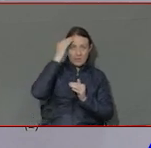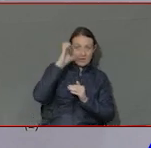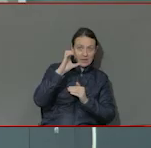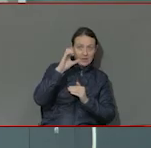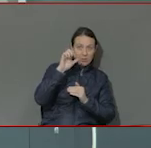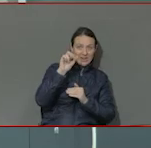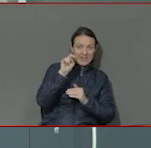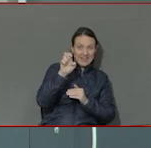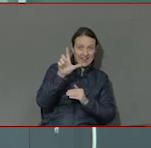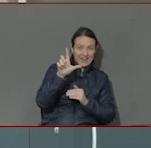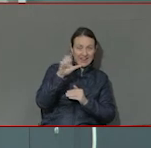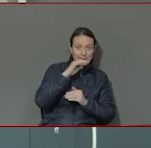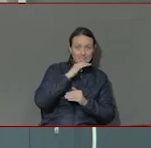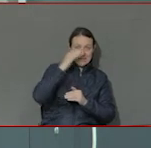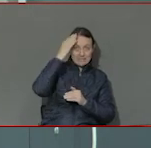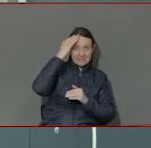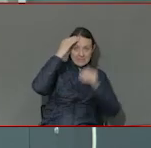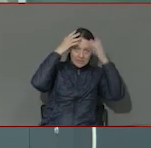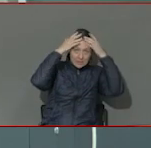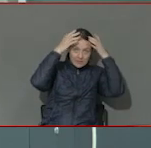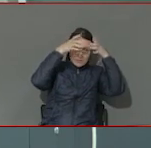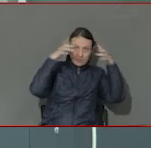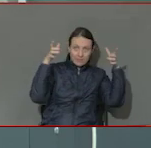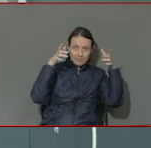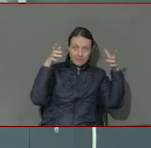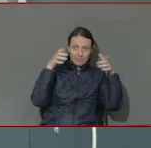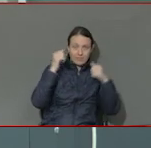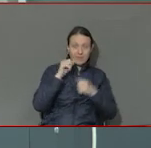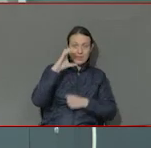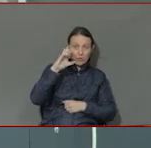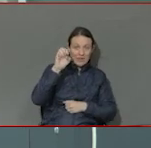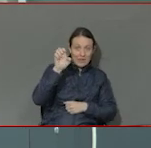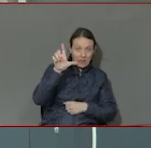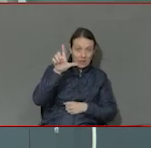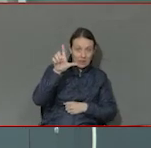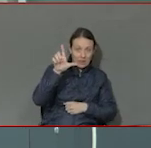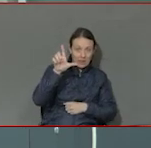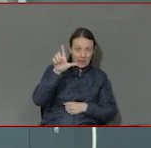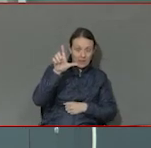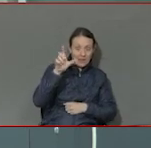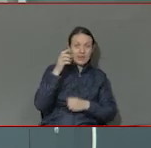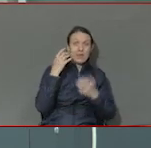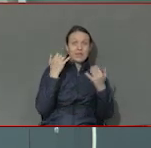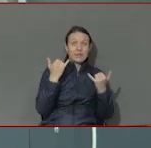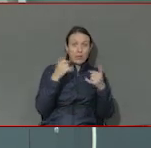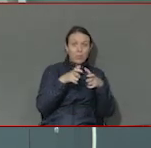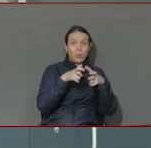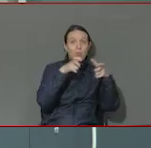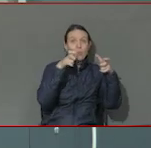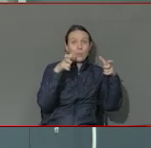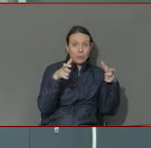means cranium. Cranial. Ne? Now, we have a larger